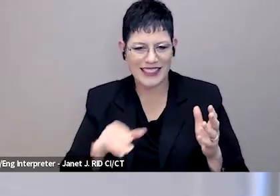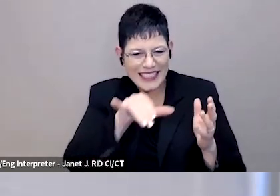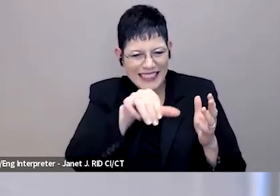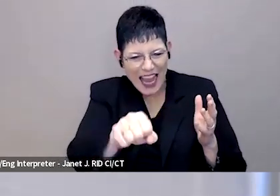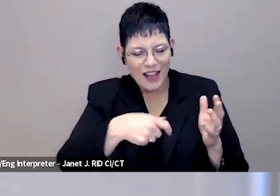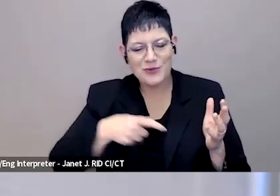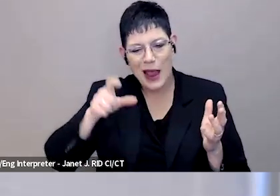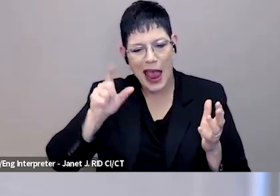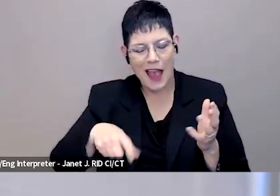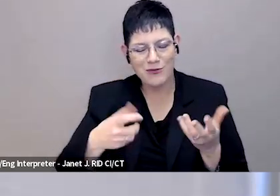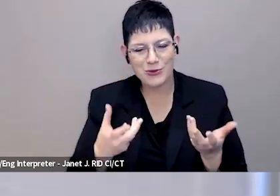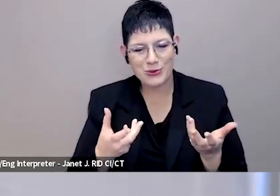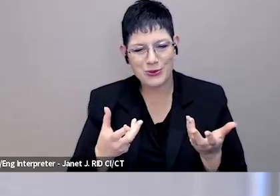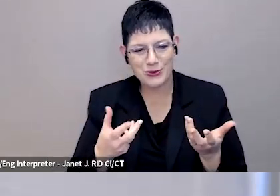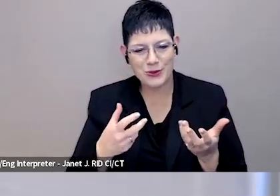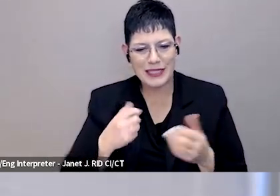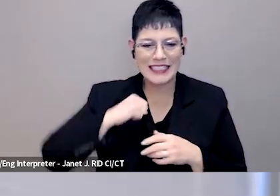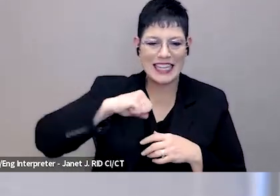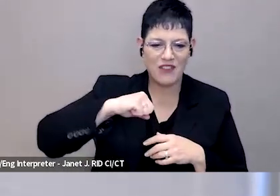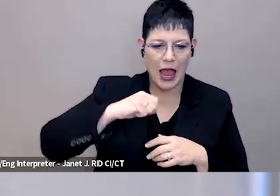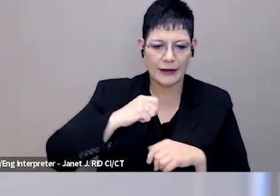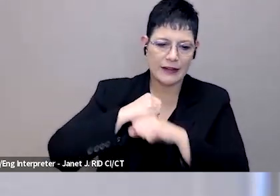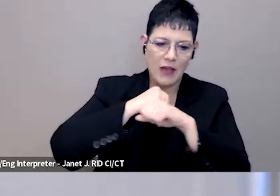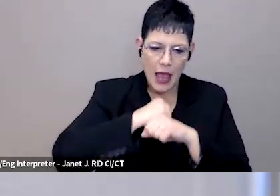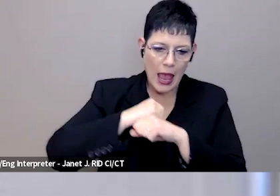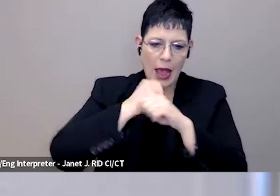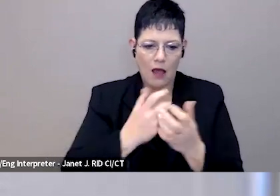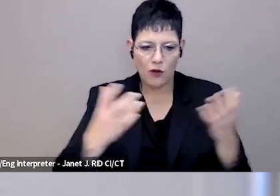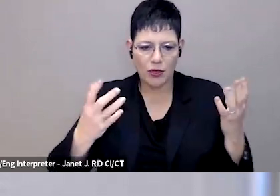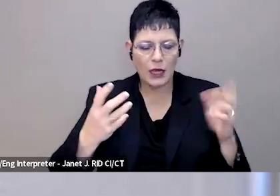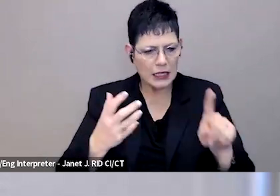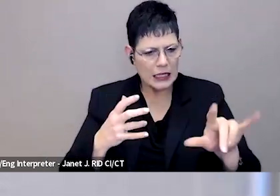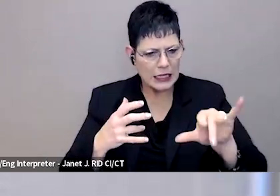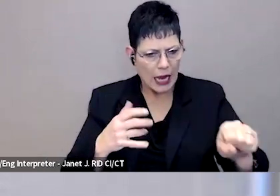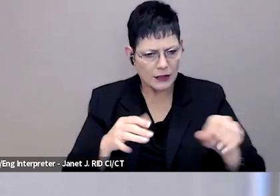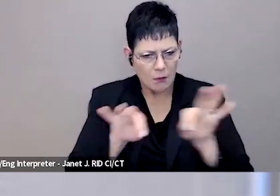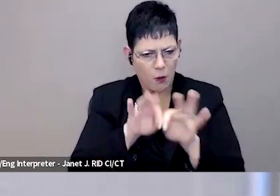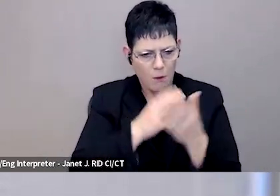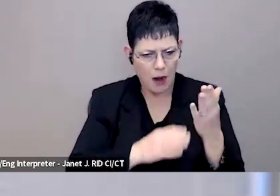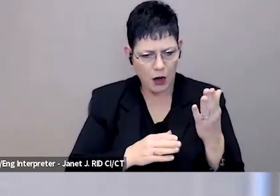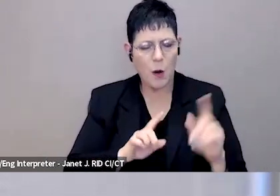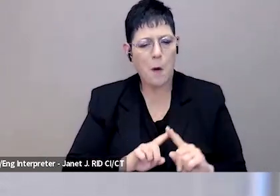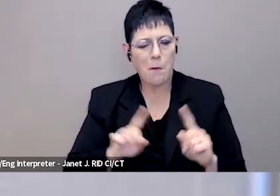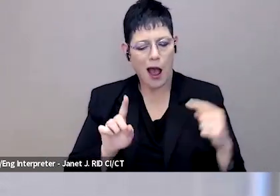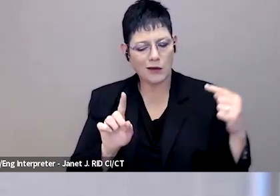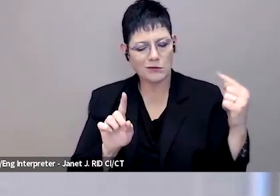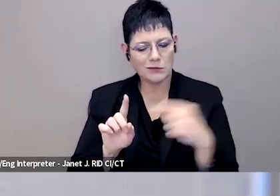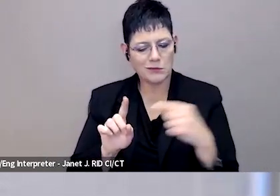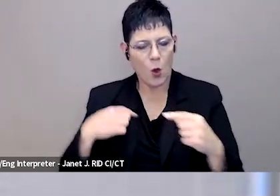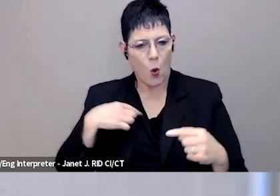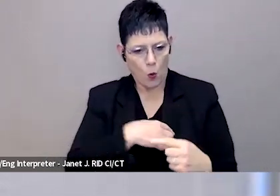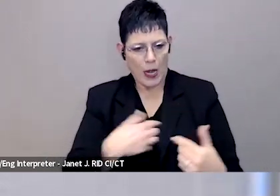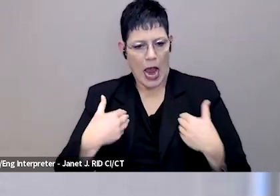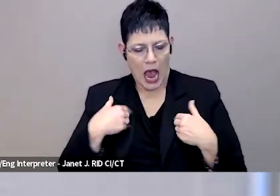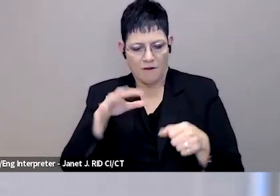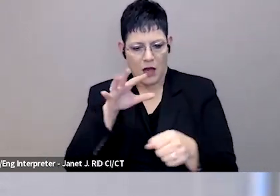to, maybe defense is part of the discussion, but I also think we have the ammunition